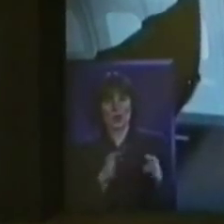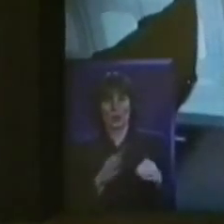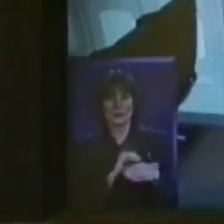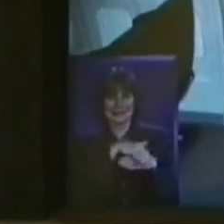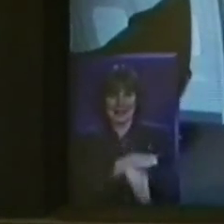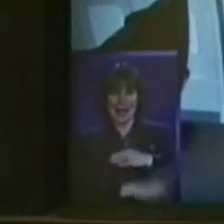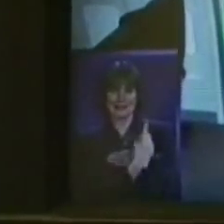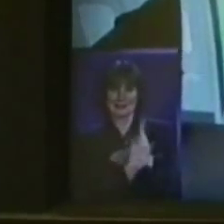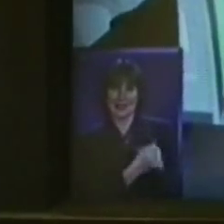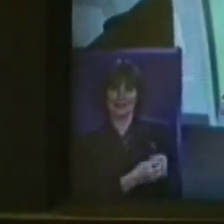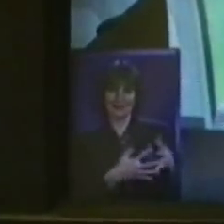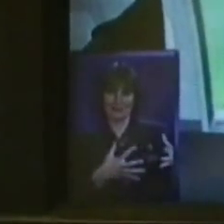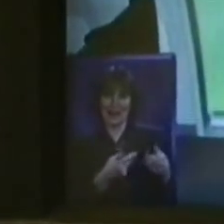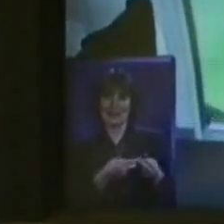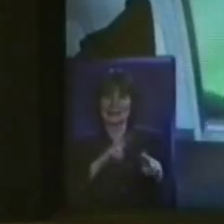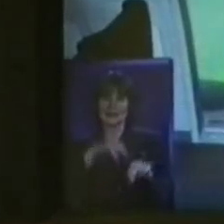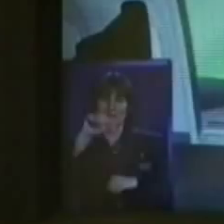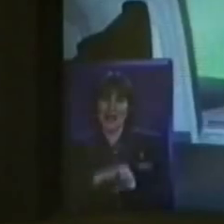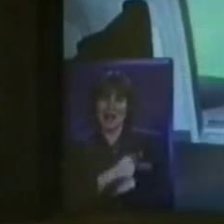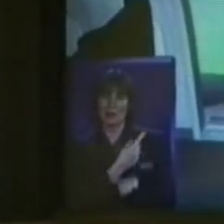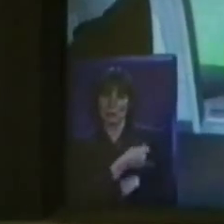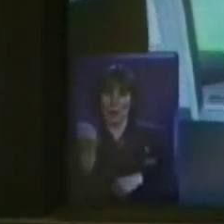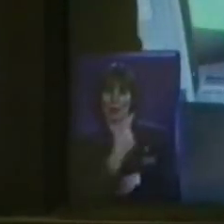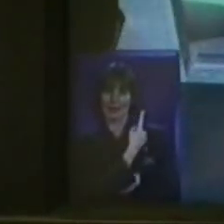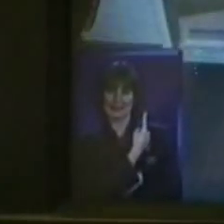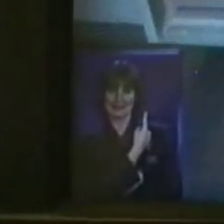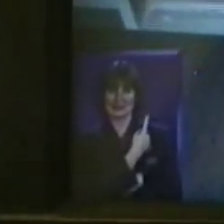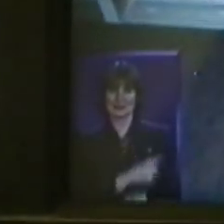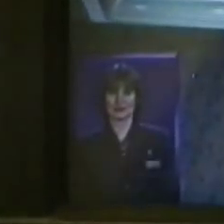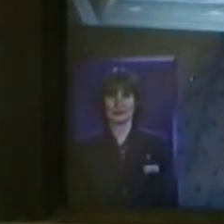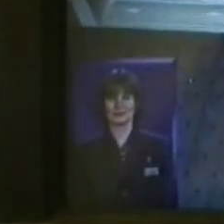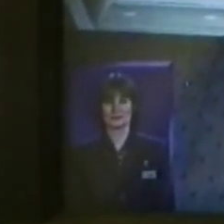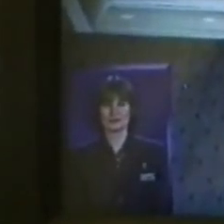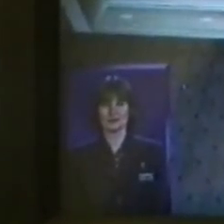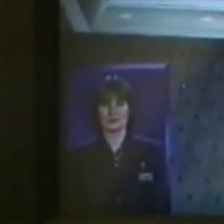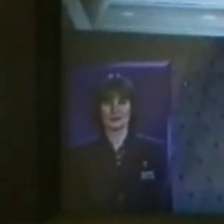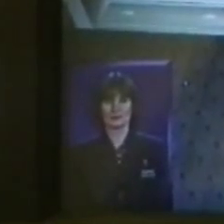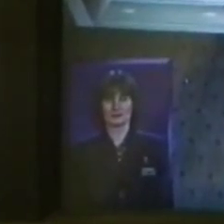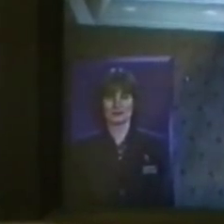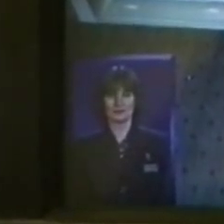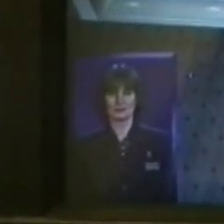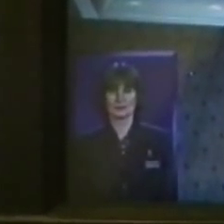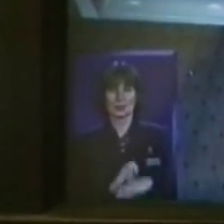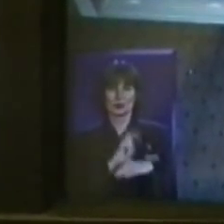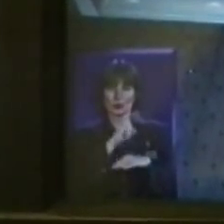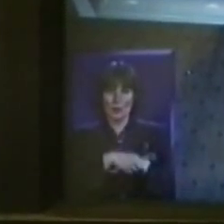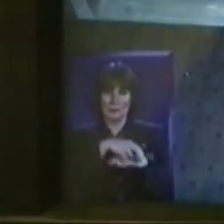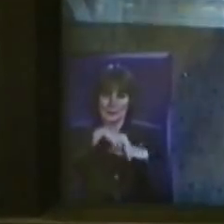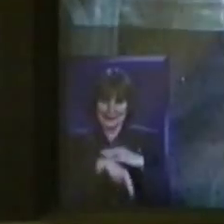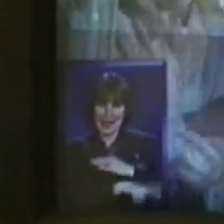Opening the doors automatically inflates the evacuation slides. The slides can also be inflated by pulling this handle.